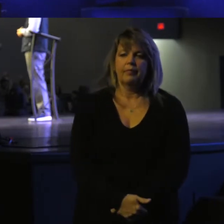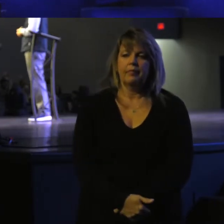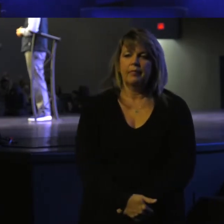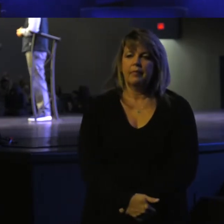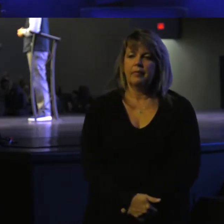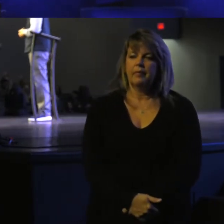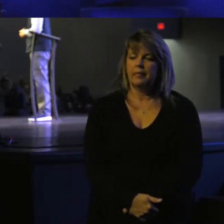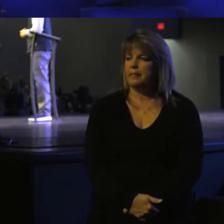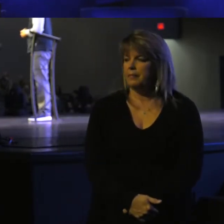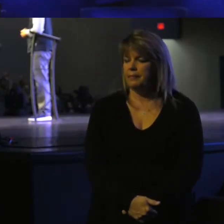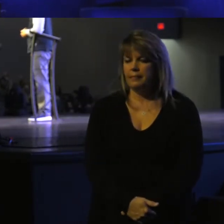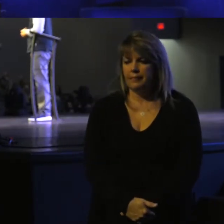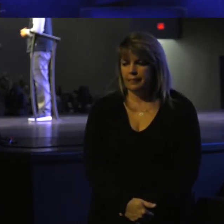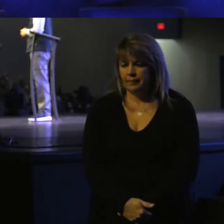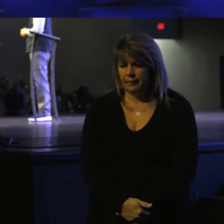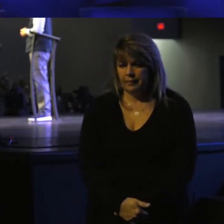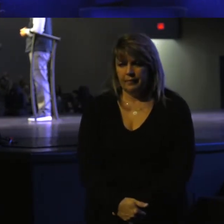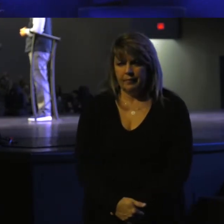But it's a tremendous upgrade